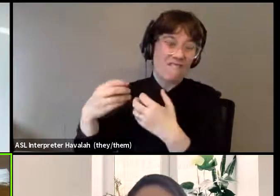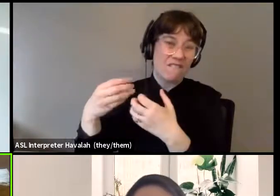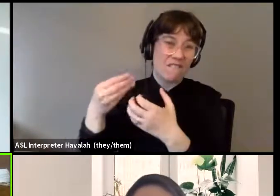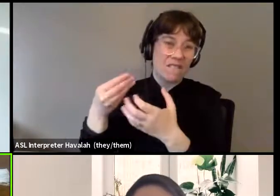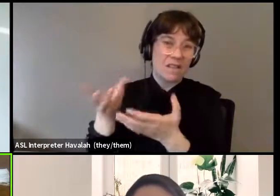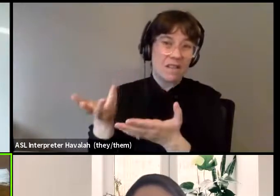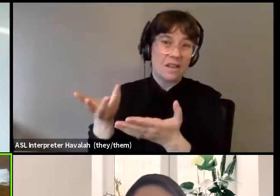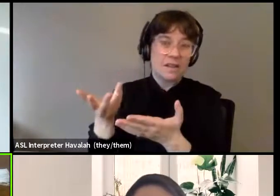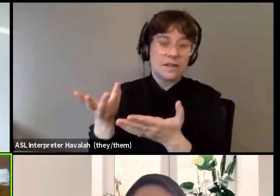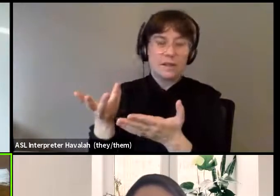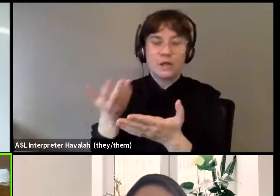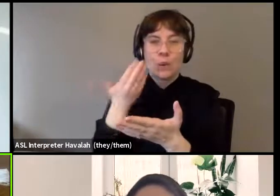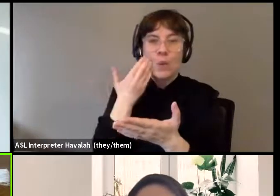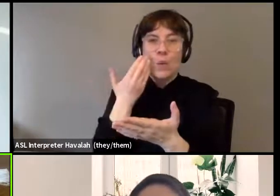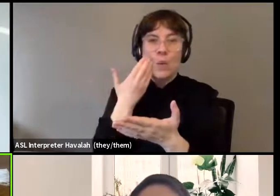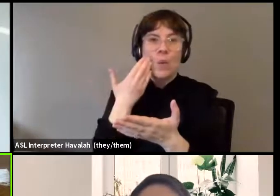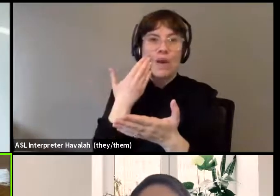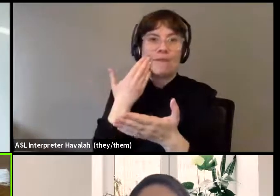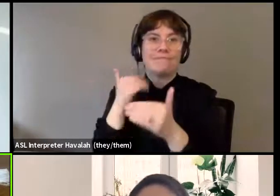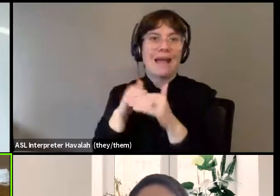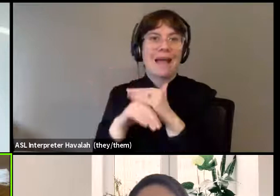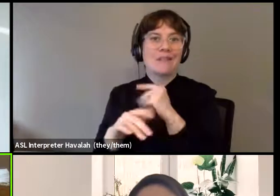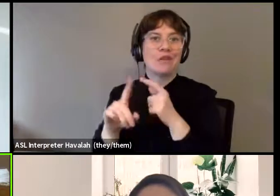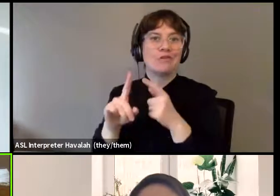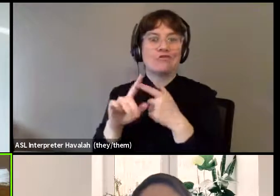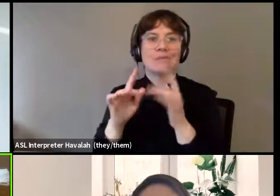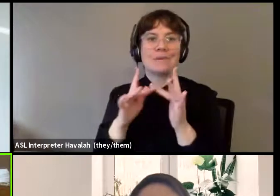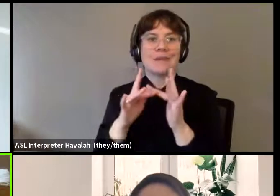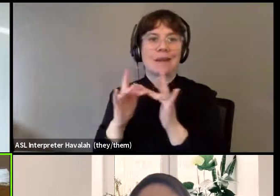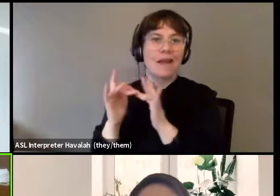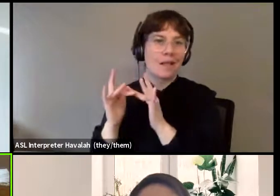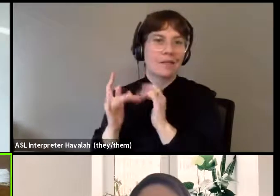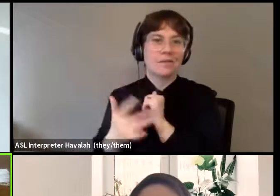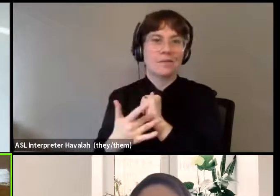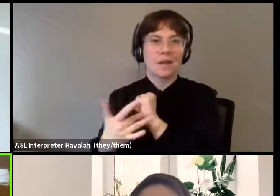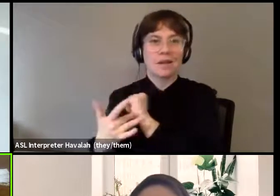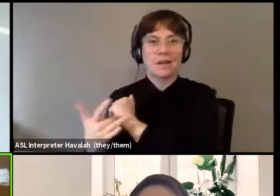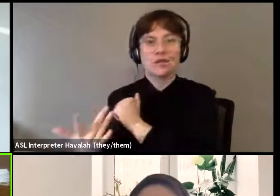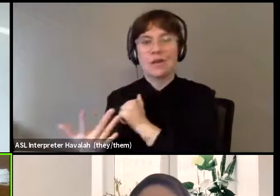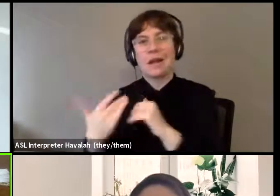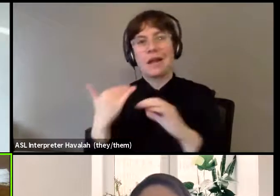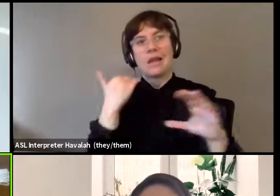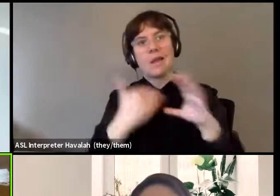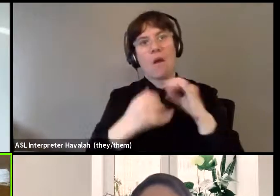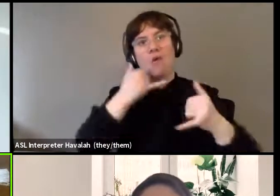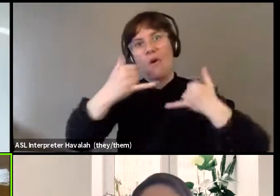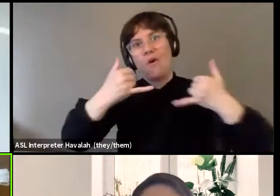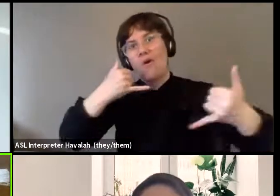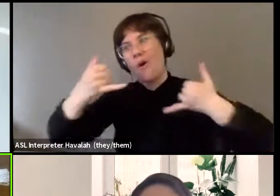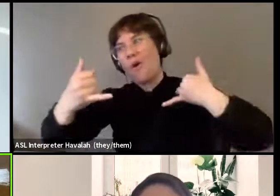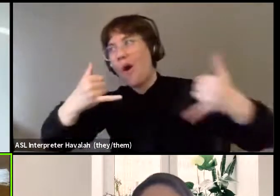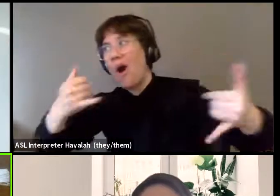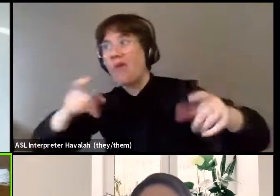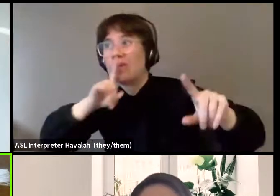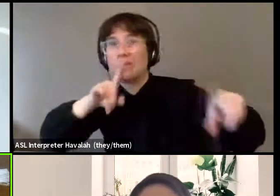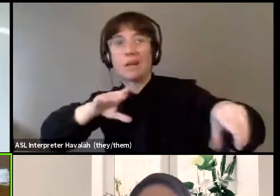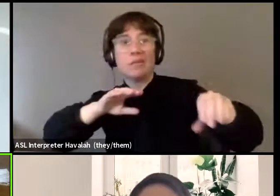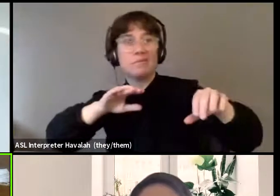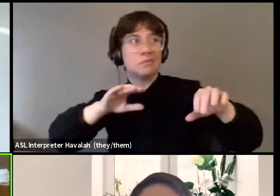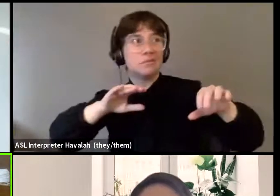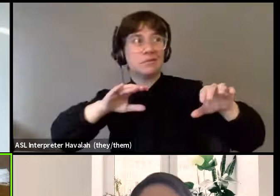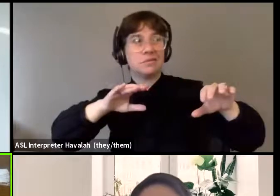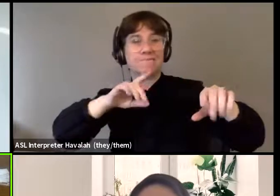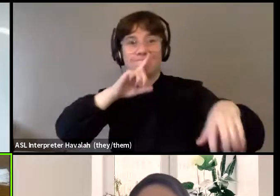so just like because of access to technology and putting out emails or phone calls and not necessarily getting a response, or just being